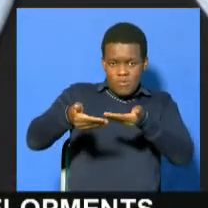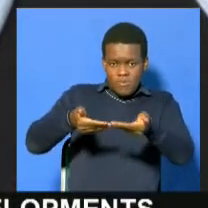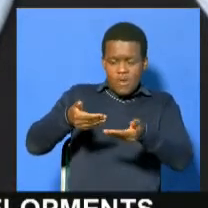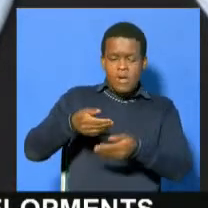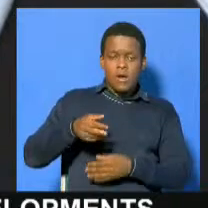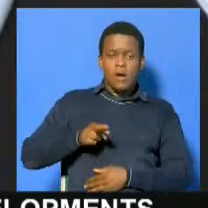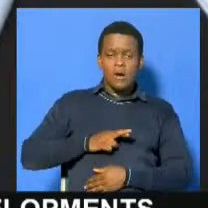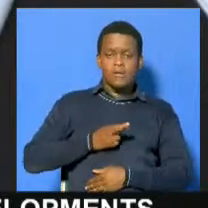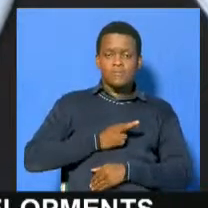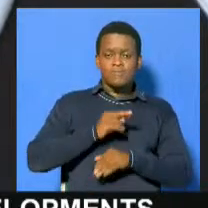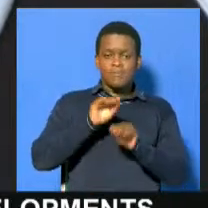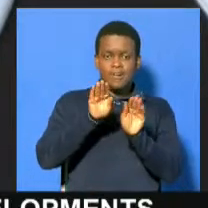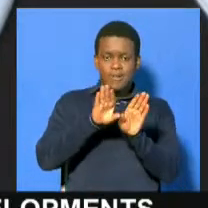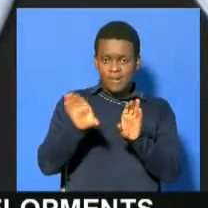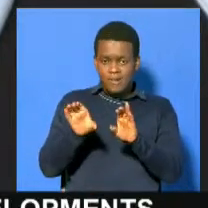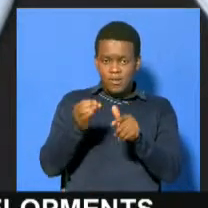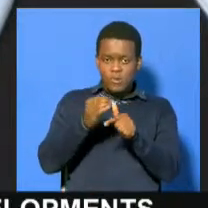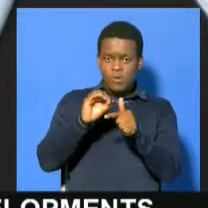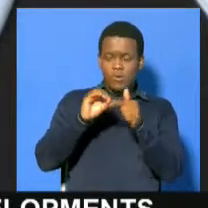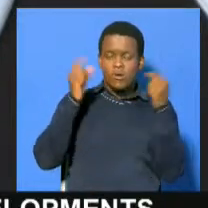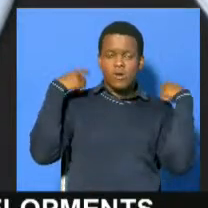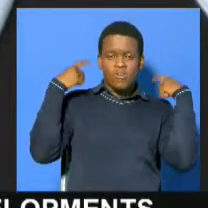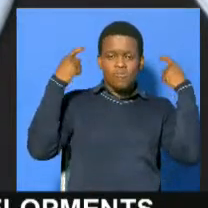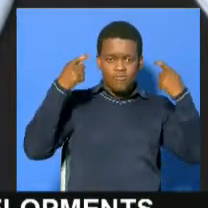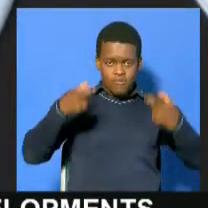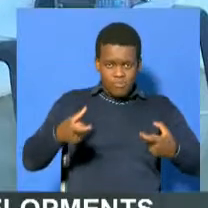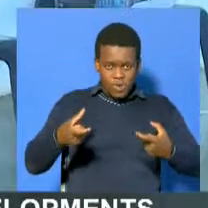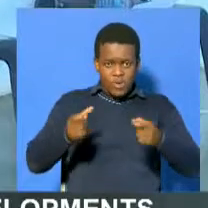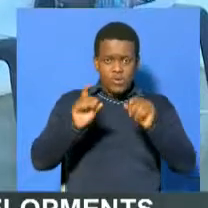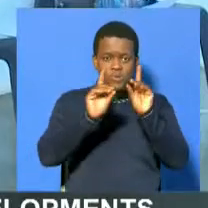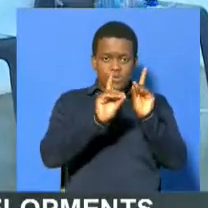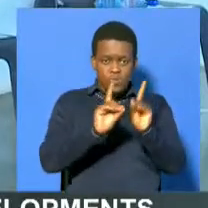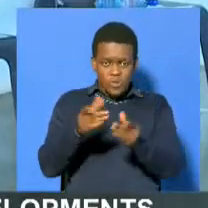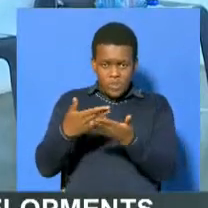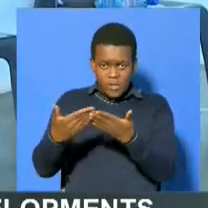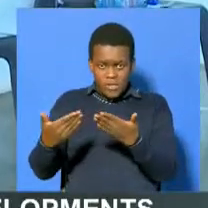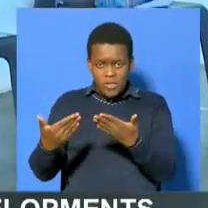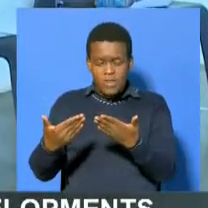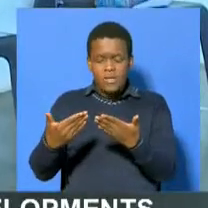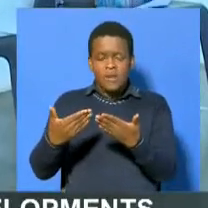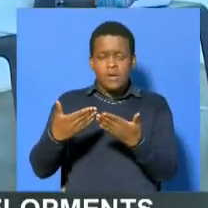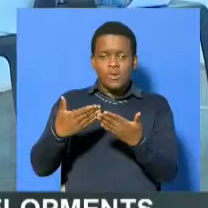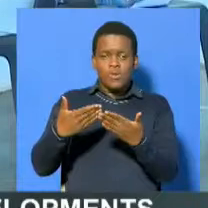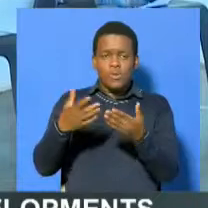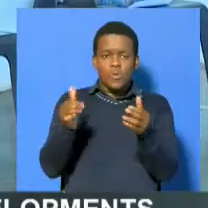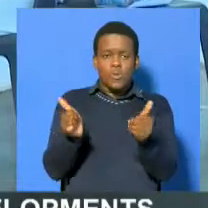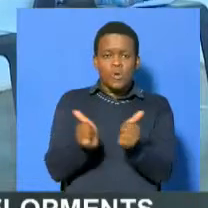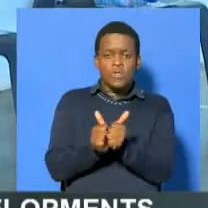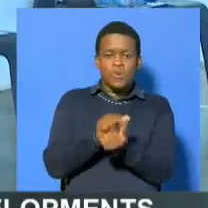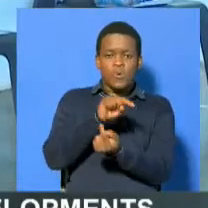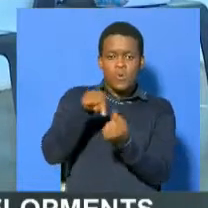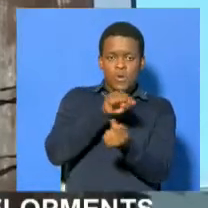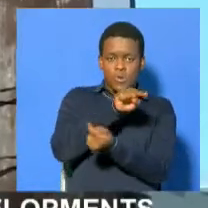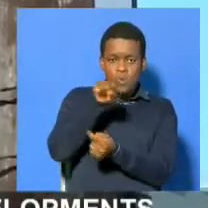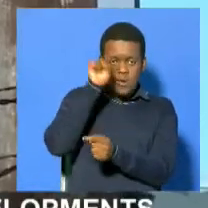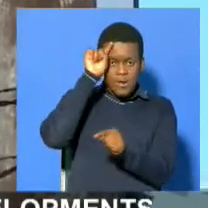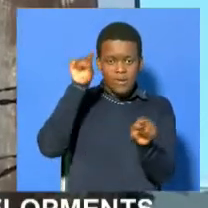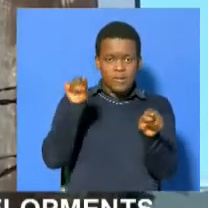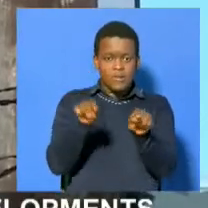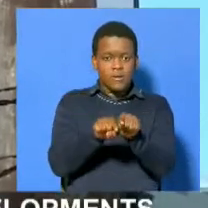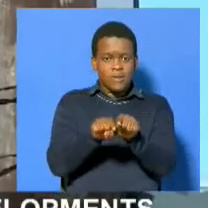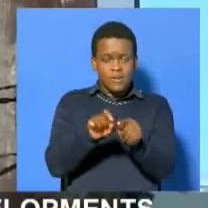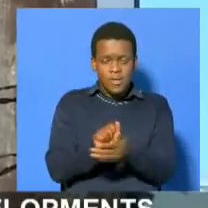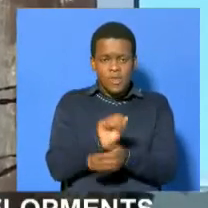le puso ga re dire sepe se re sa sererang le lona. In his closing remarks, Mr. Molale encouraged the residents to apply for